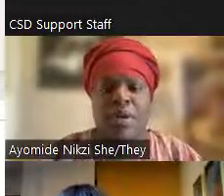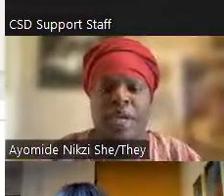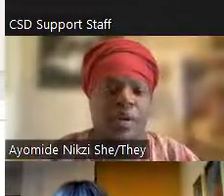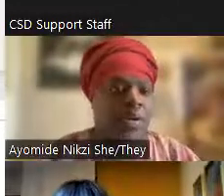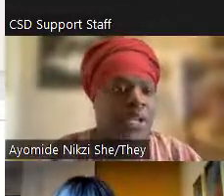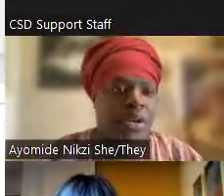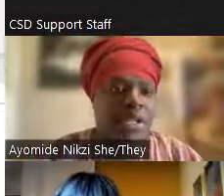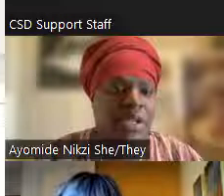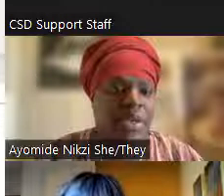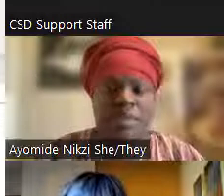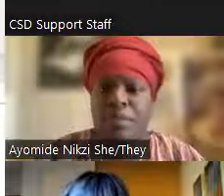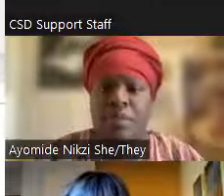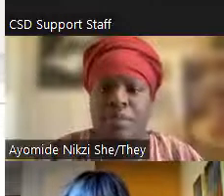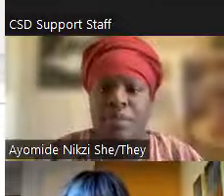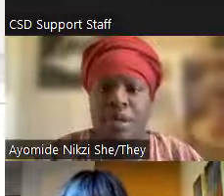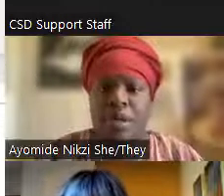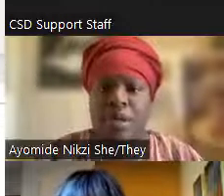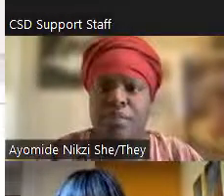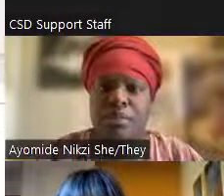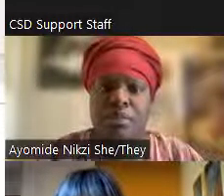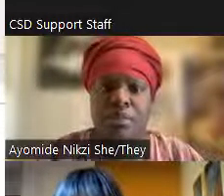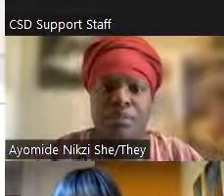And I'll allow the co-chairs to